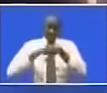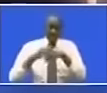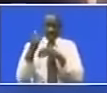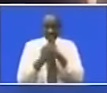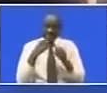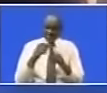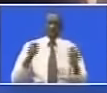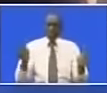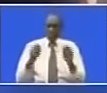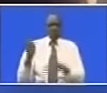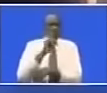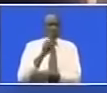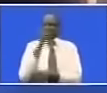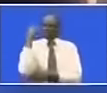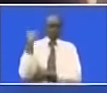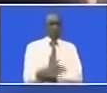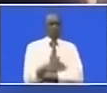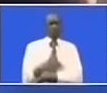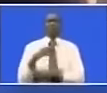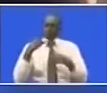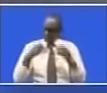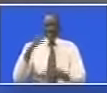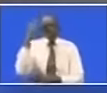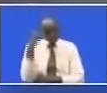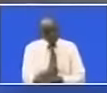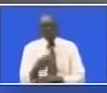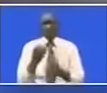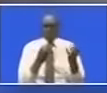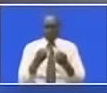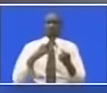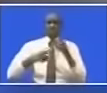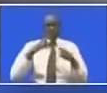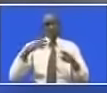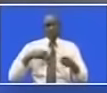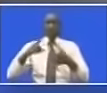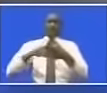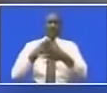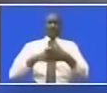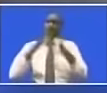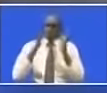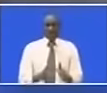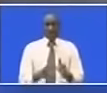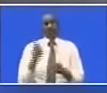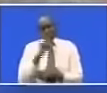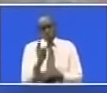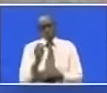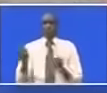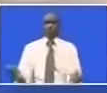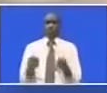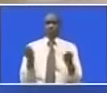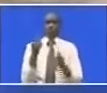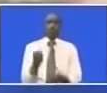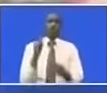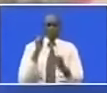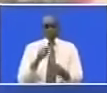imposed a ban on witchcraft early this year to try to stop a trade in albino body parts used in spells and charms claiming